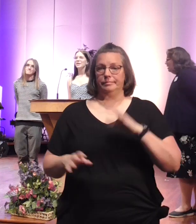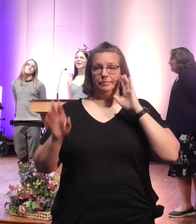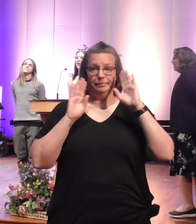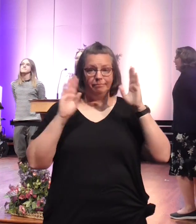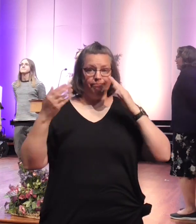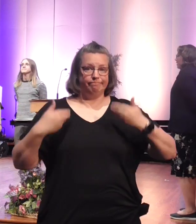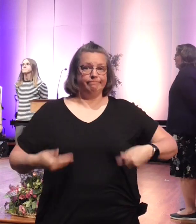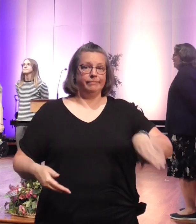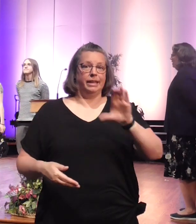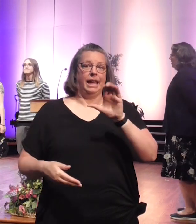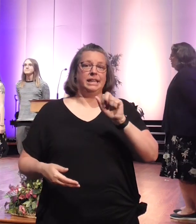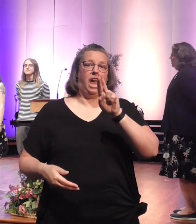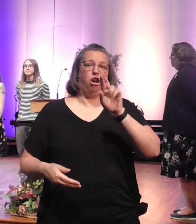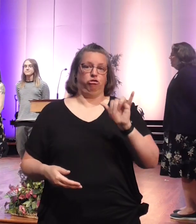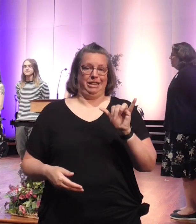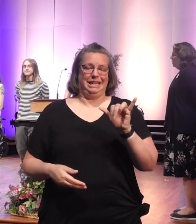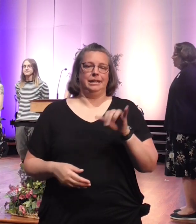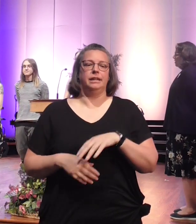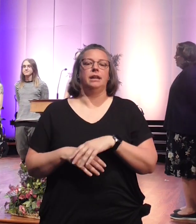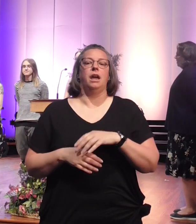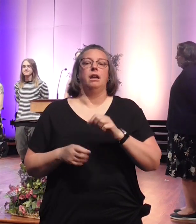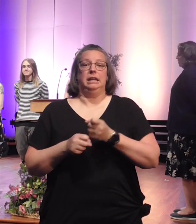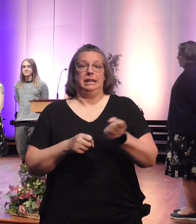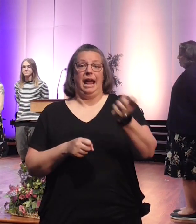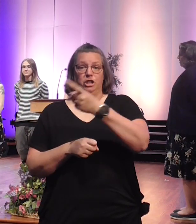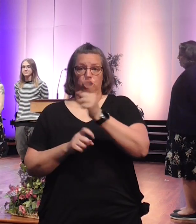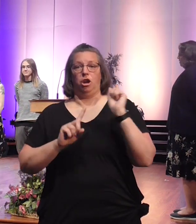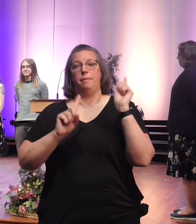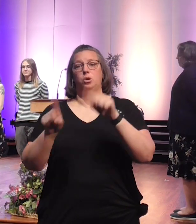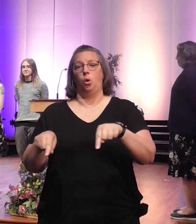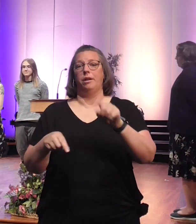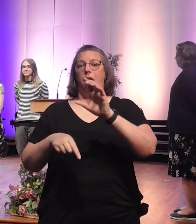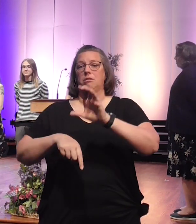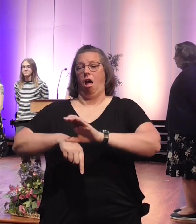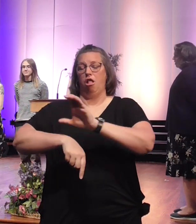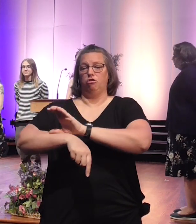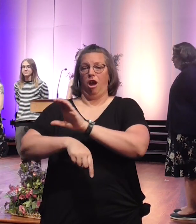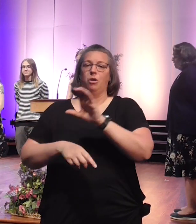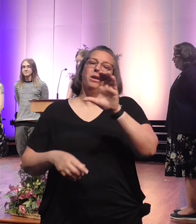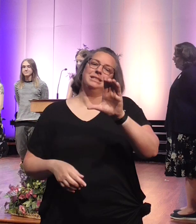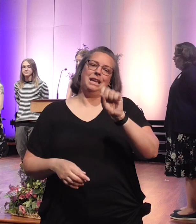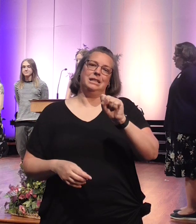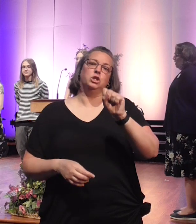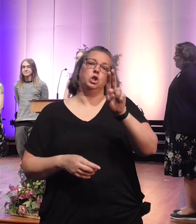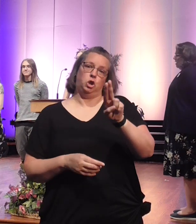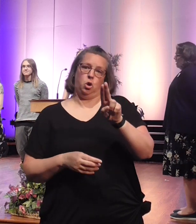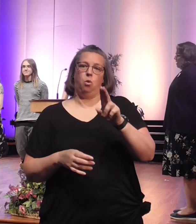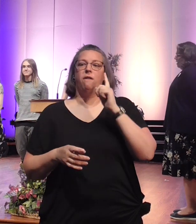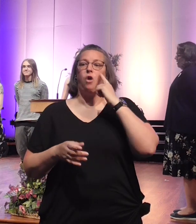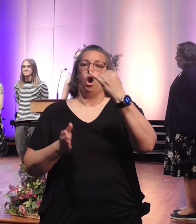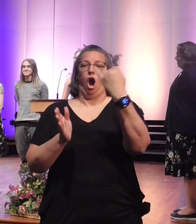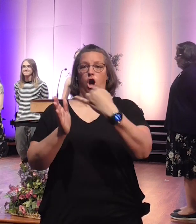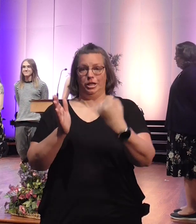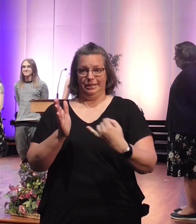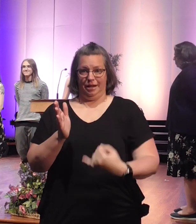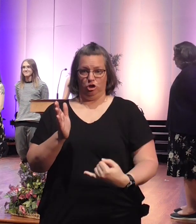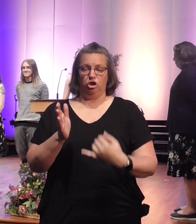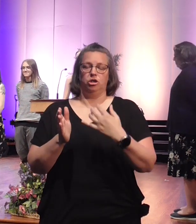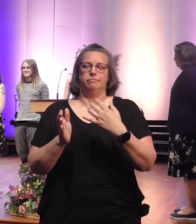Hello, I'm Carrie Agnes, and next year I'll be attending Colorado State University for Interior Architecture and Design.